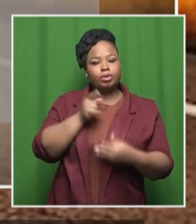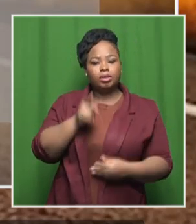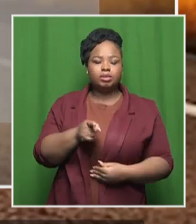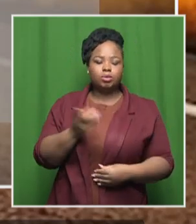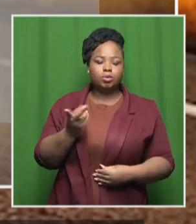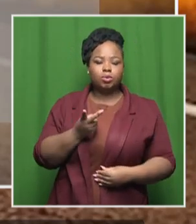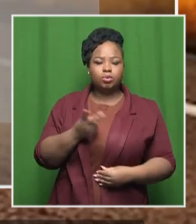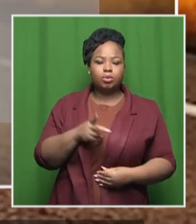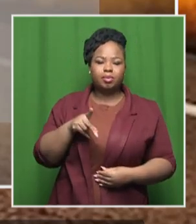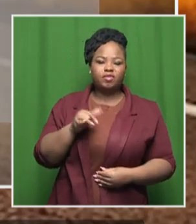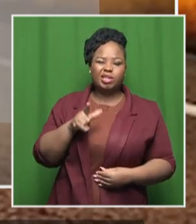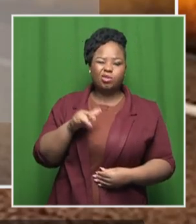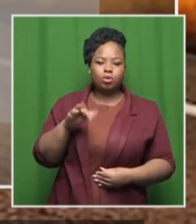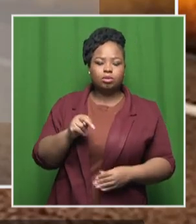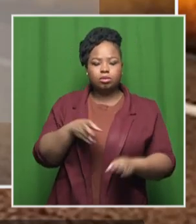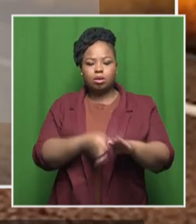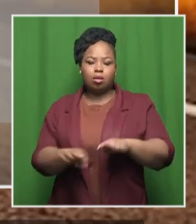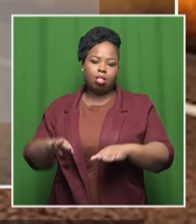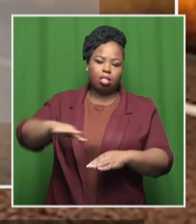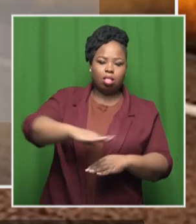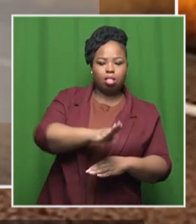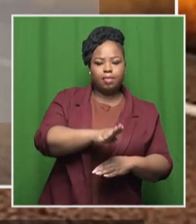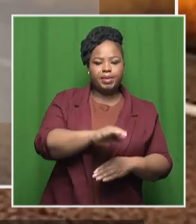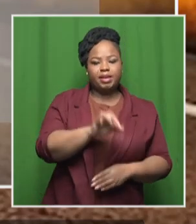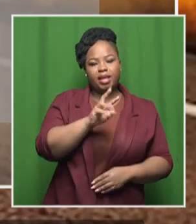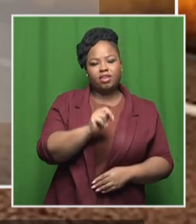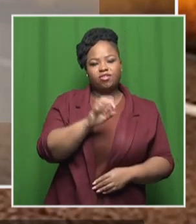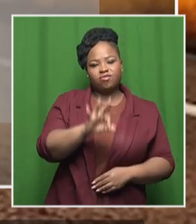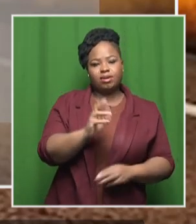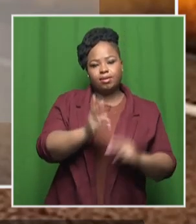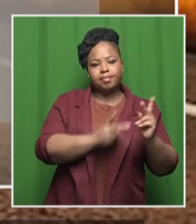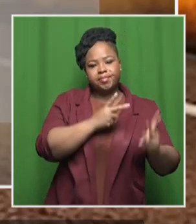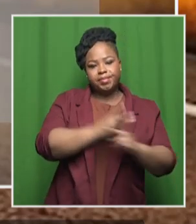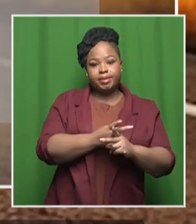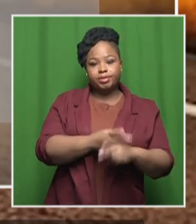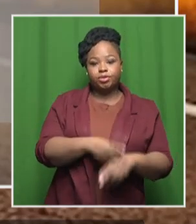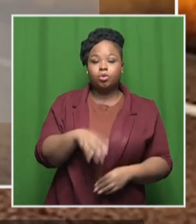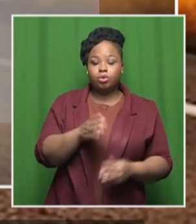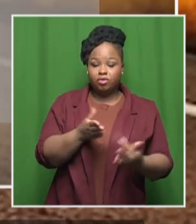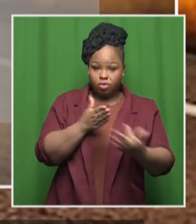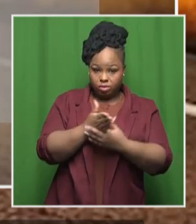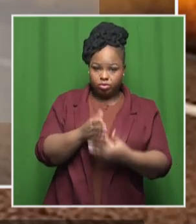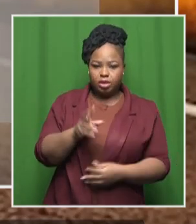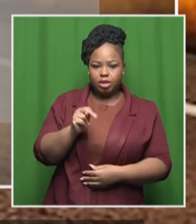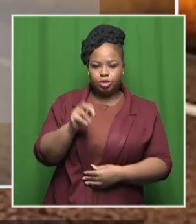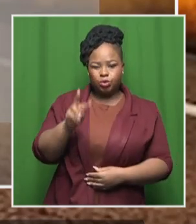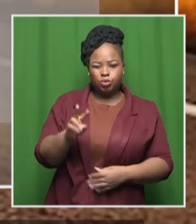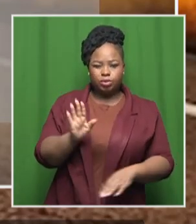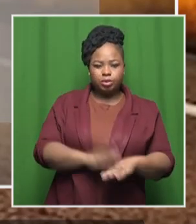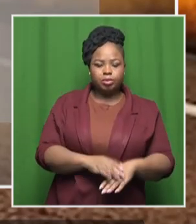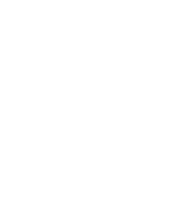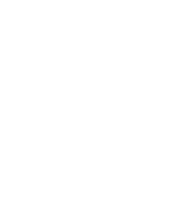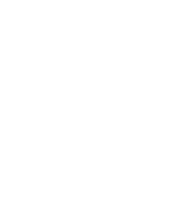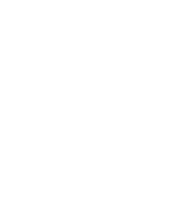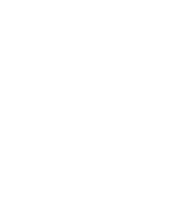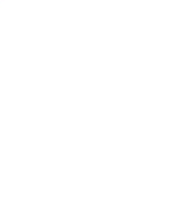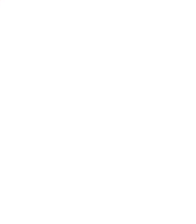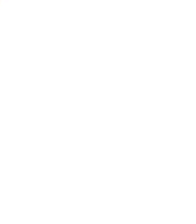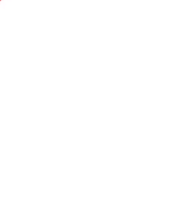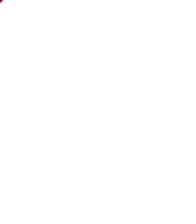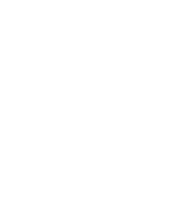down to Pavilion, turn around and come back on the N3 inbound to access that N2. More reminders about that as we get through the week. All right.